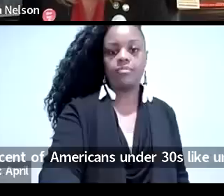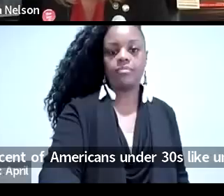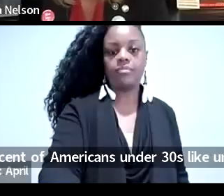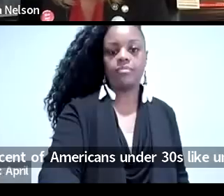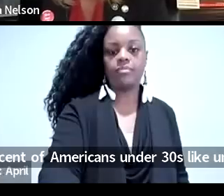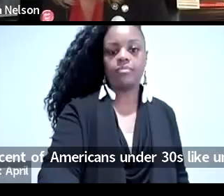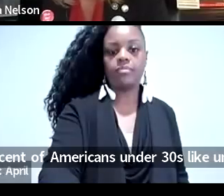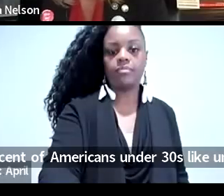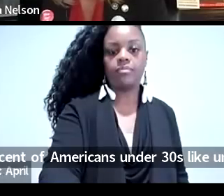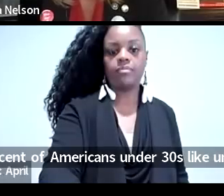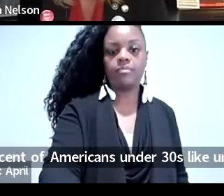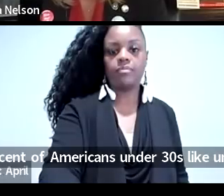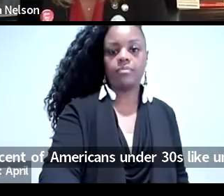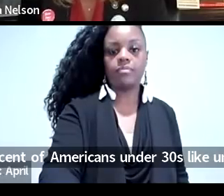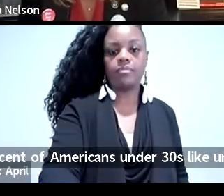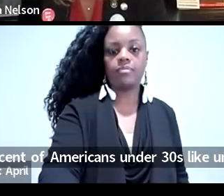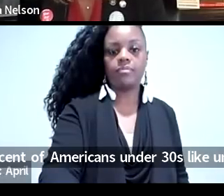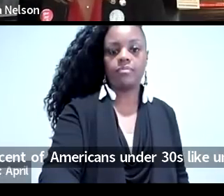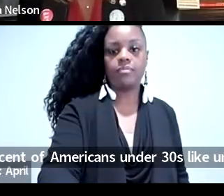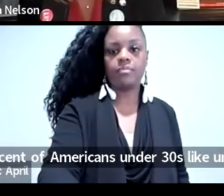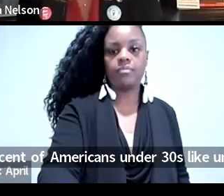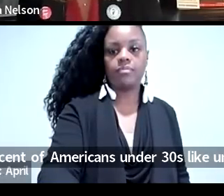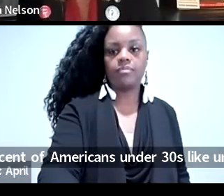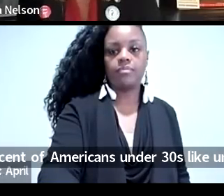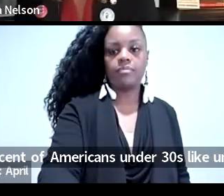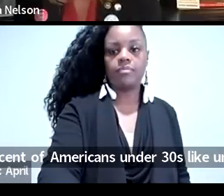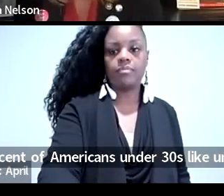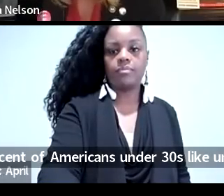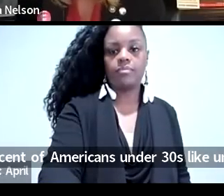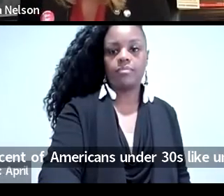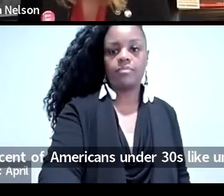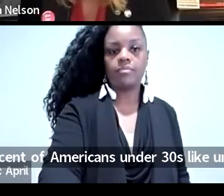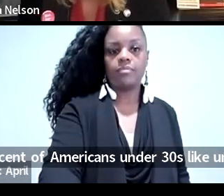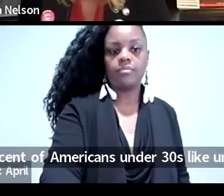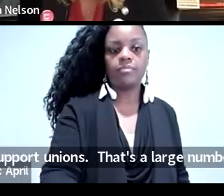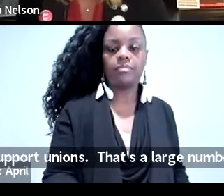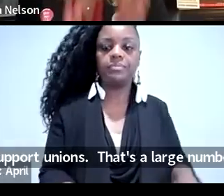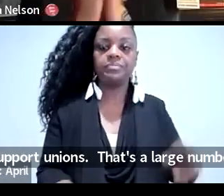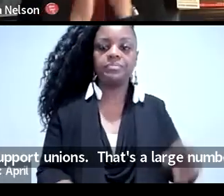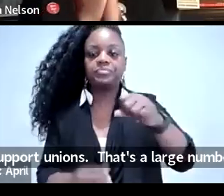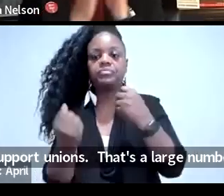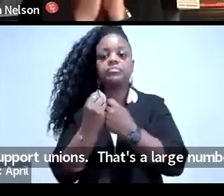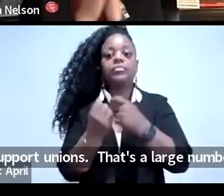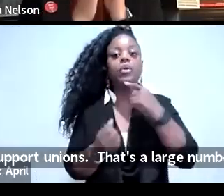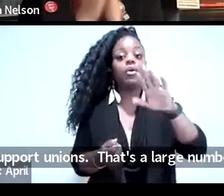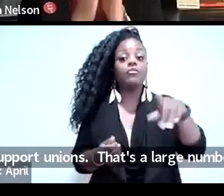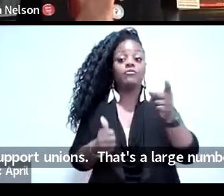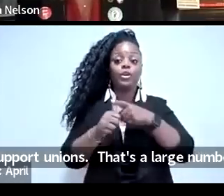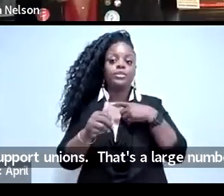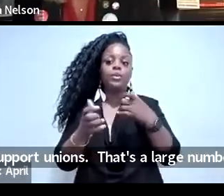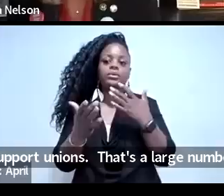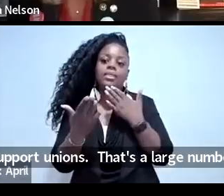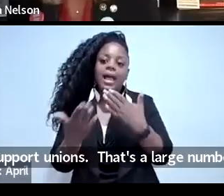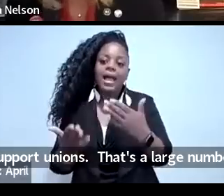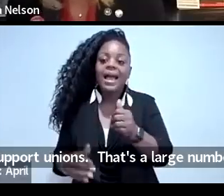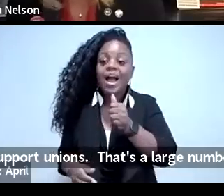So time for audience questions. And before I go to them, I just want to thank April and Topher for doing such a great job signing. Yes. We really appreciate